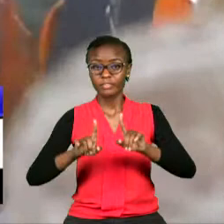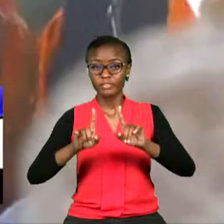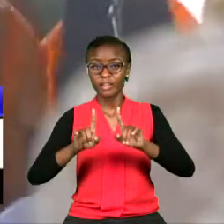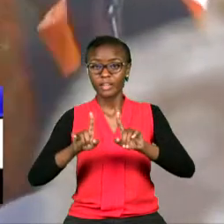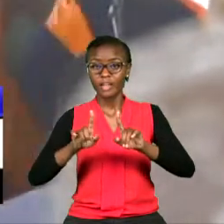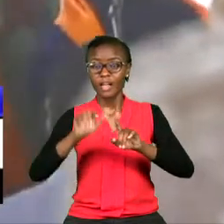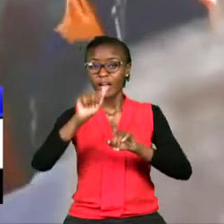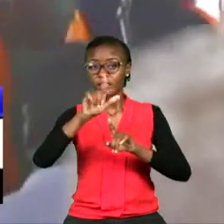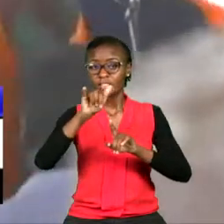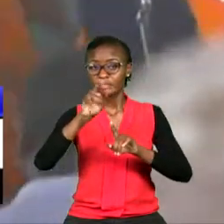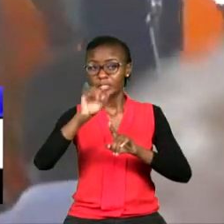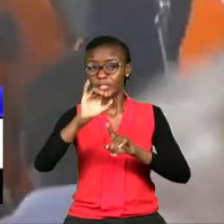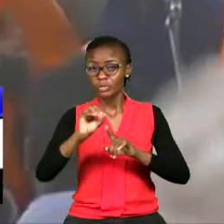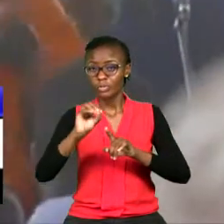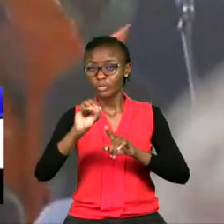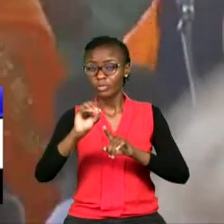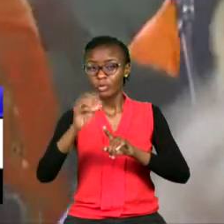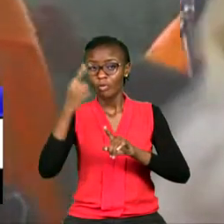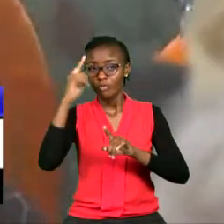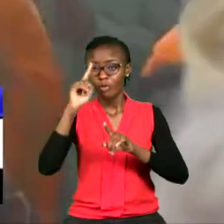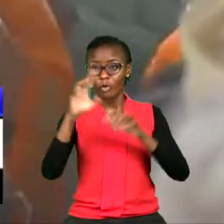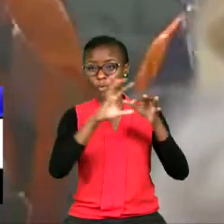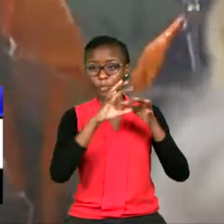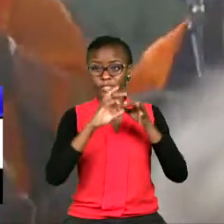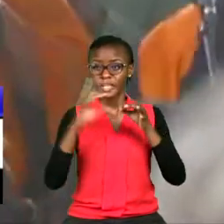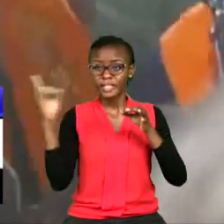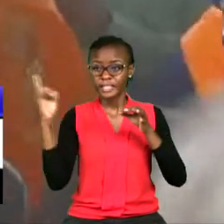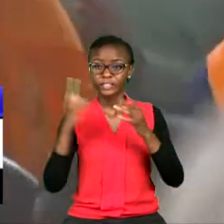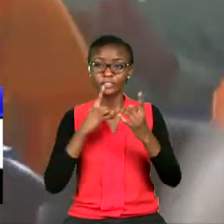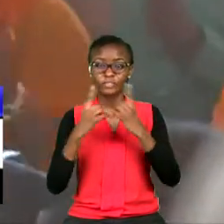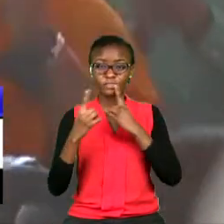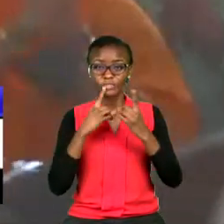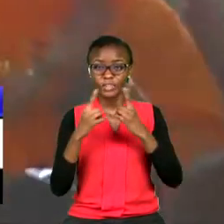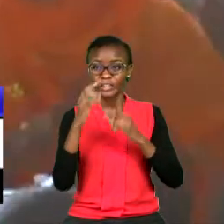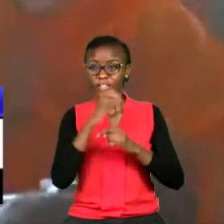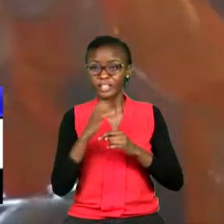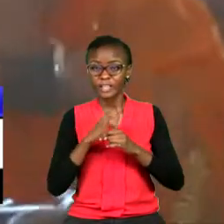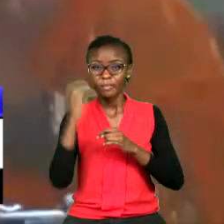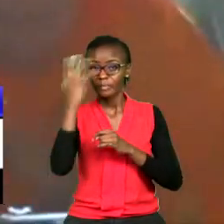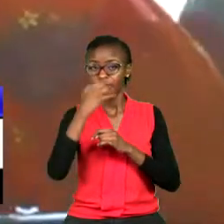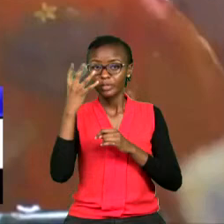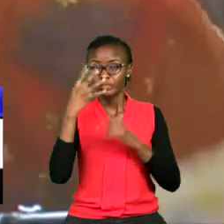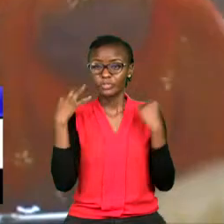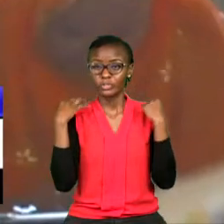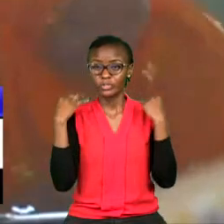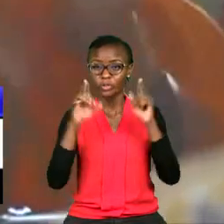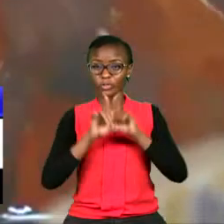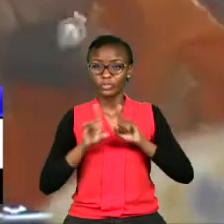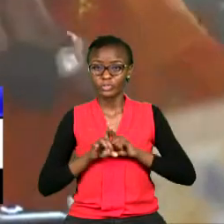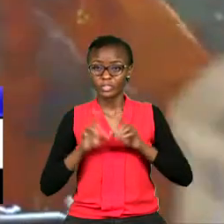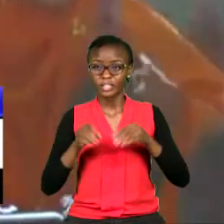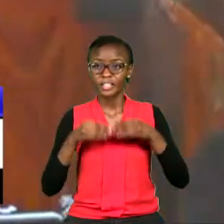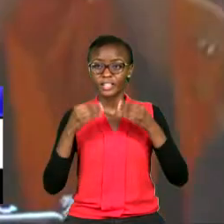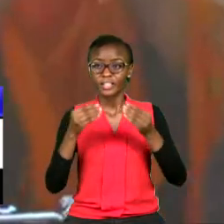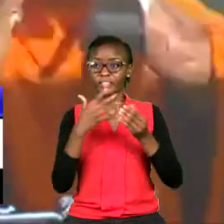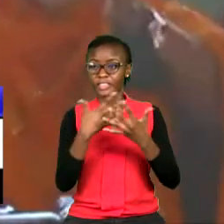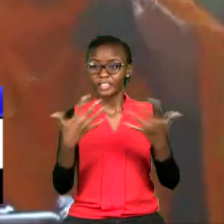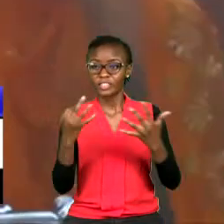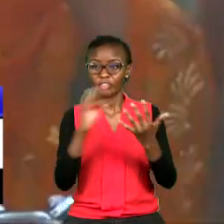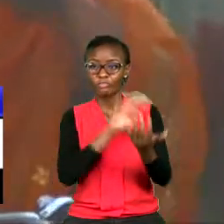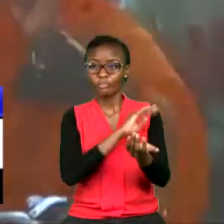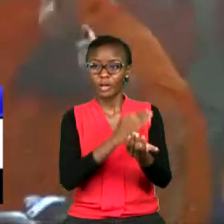Garissa County, was installed as Somali elder, dressed with beautiful clothing and given instruments of power.